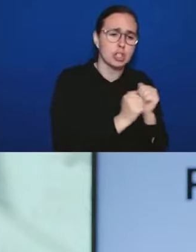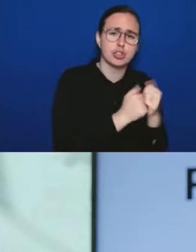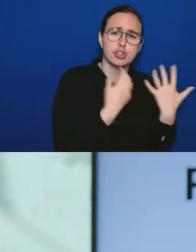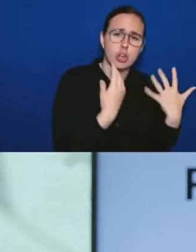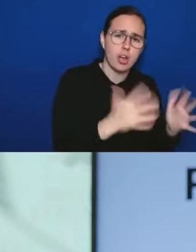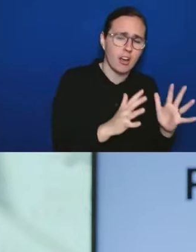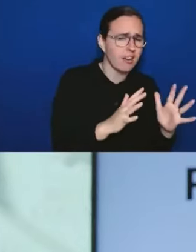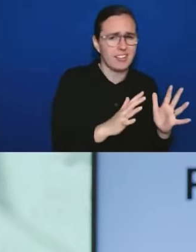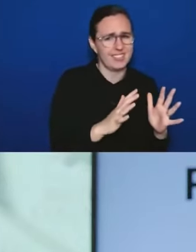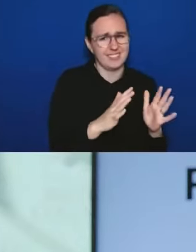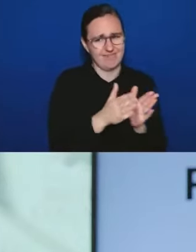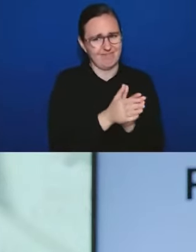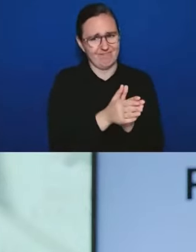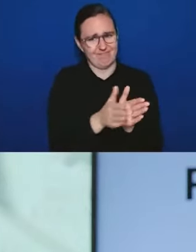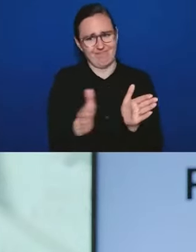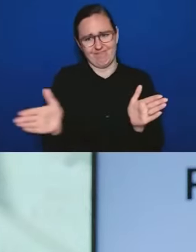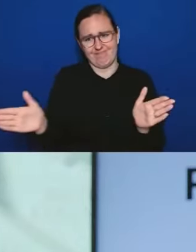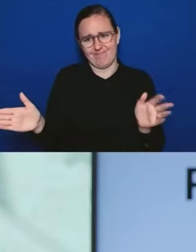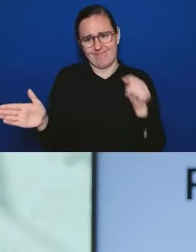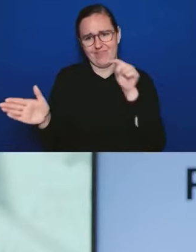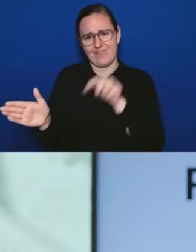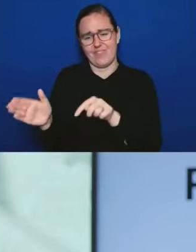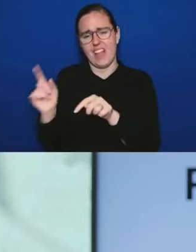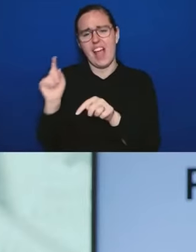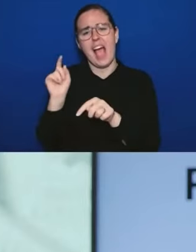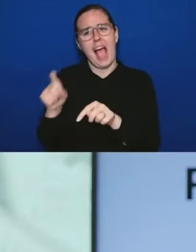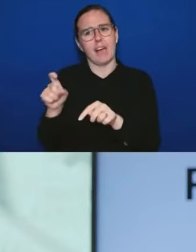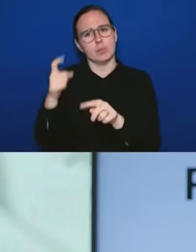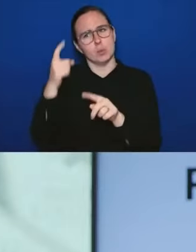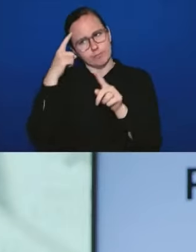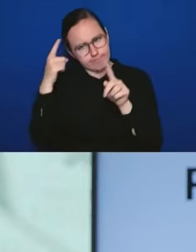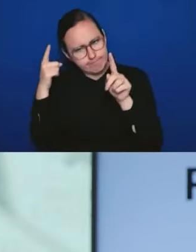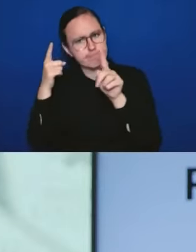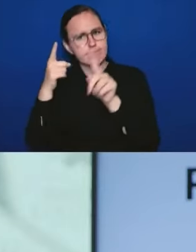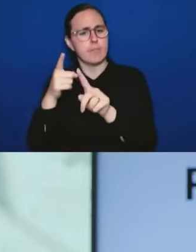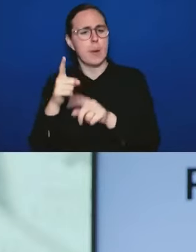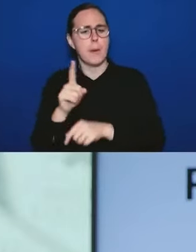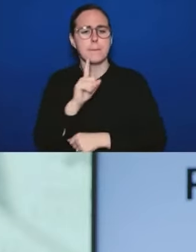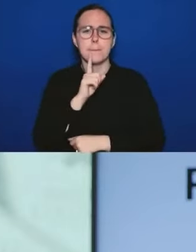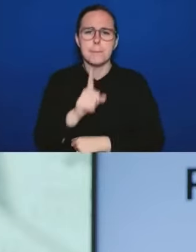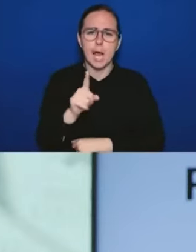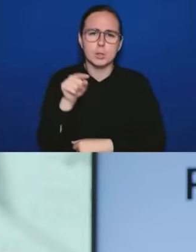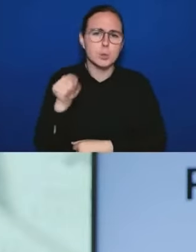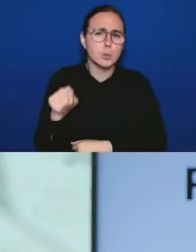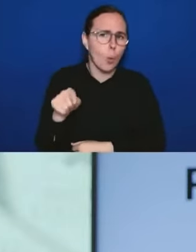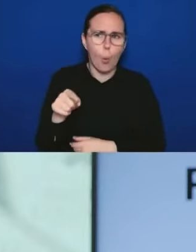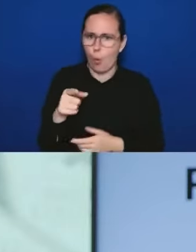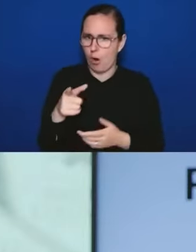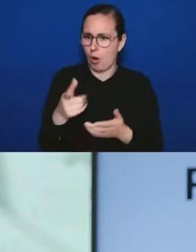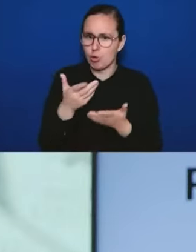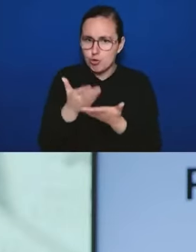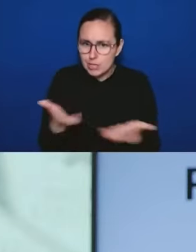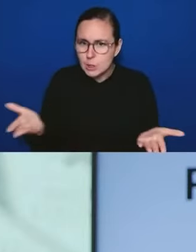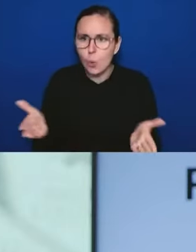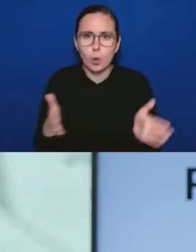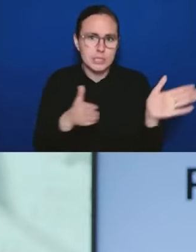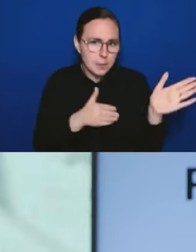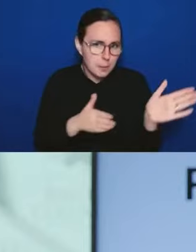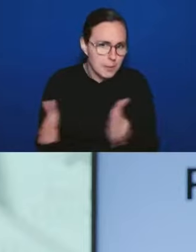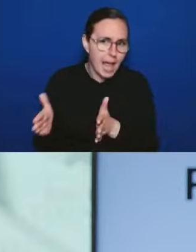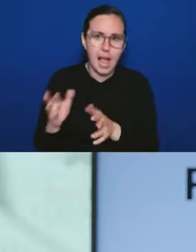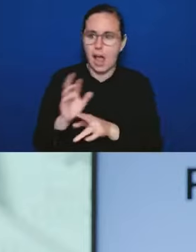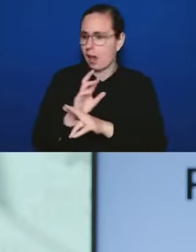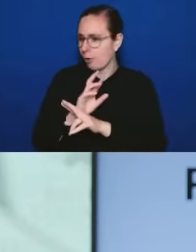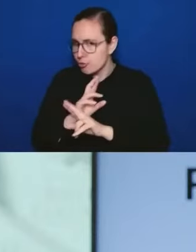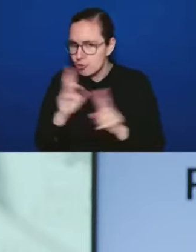ensuring that we have the resources and the plan in place so that our doctors and our nurses and our healthcare workers,